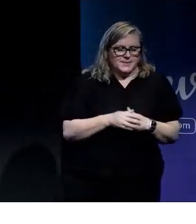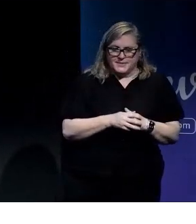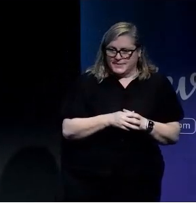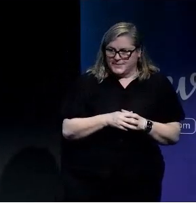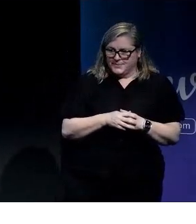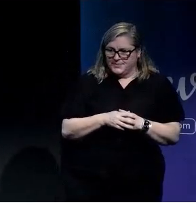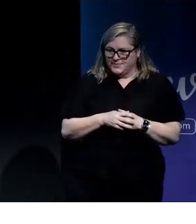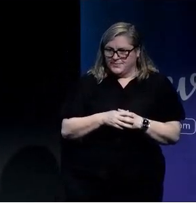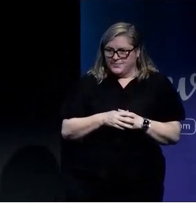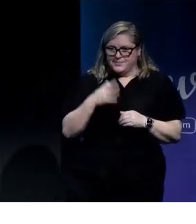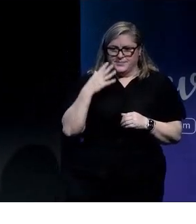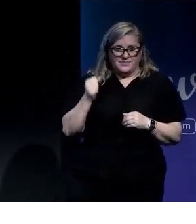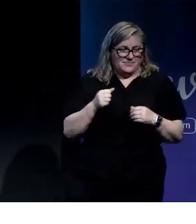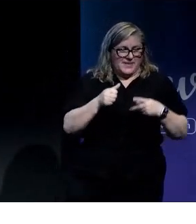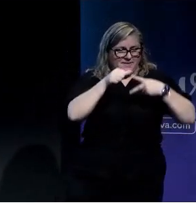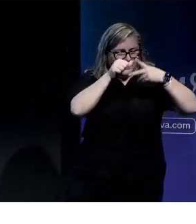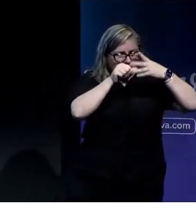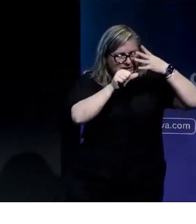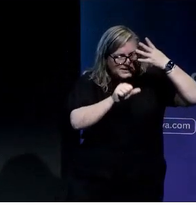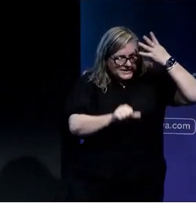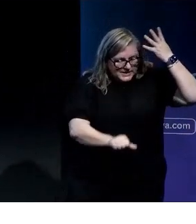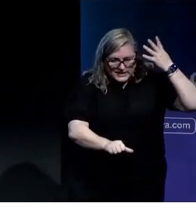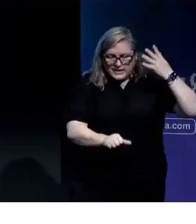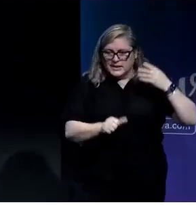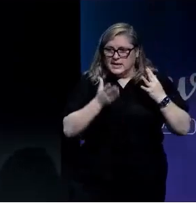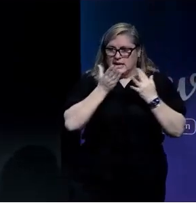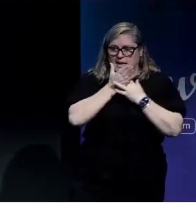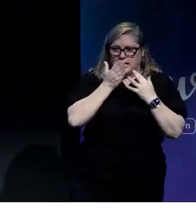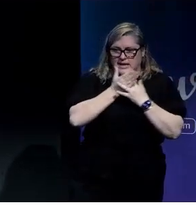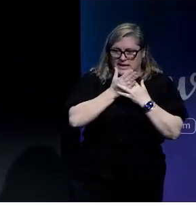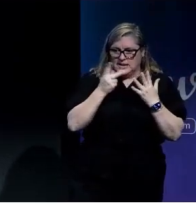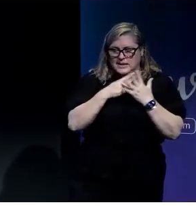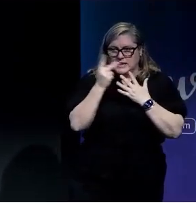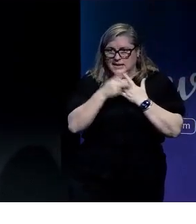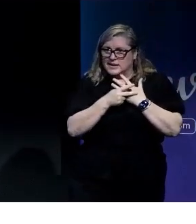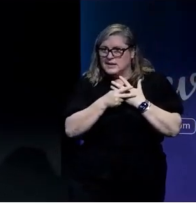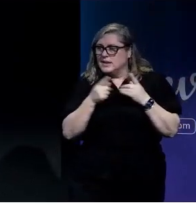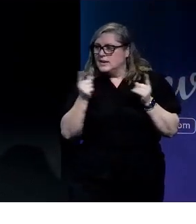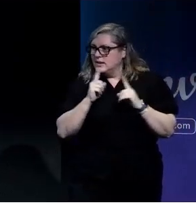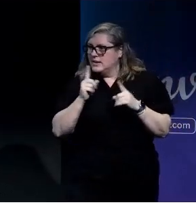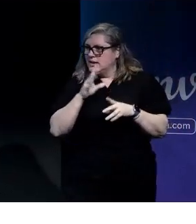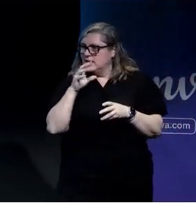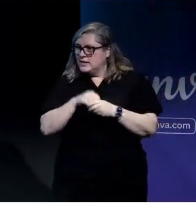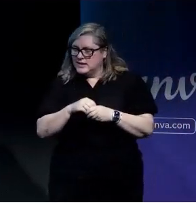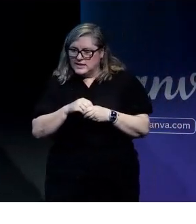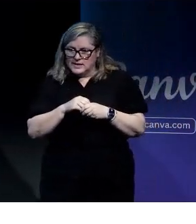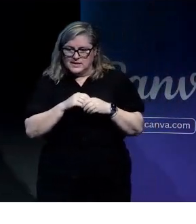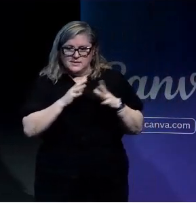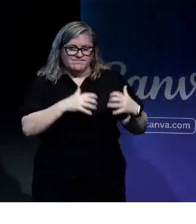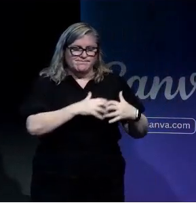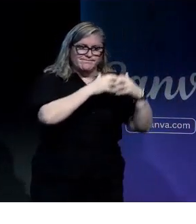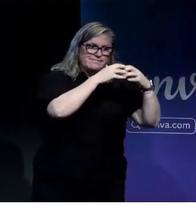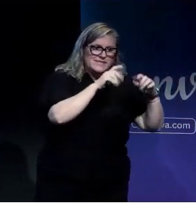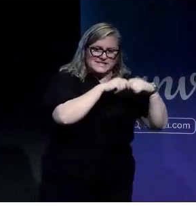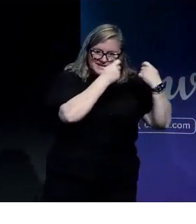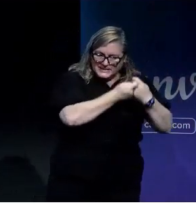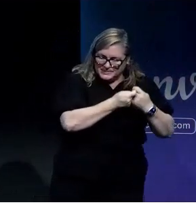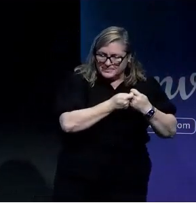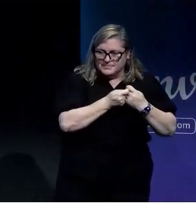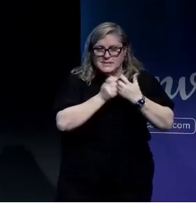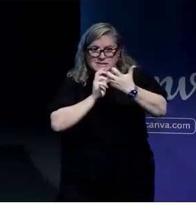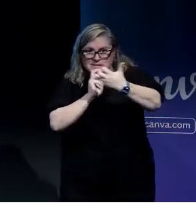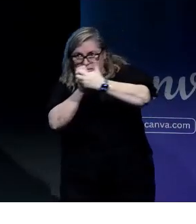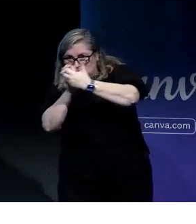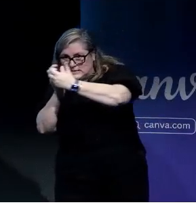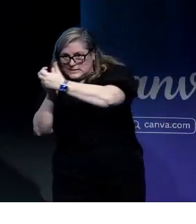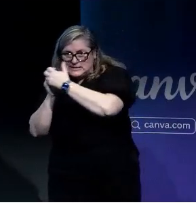So there are numerous steps to building your own accessibility program. They include assembling your team, forming those relationships that